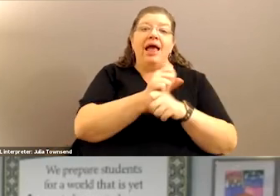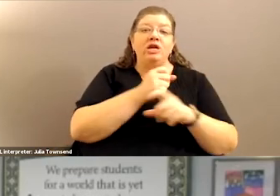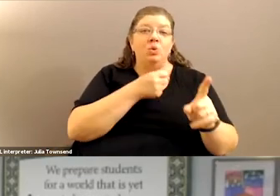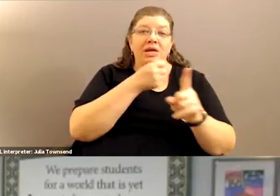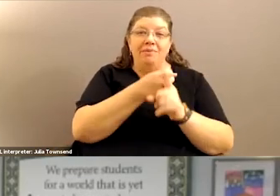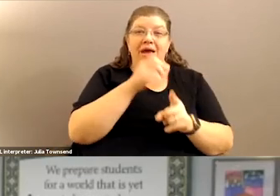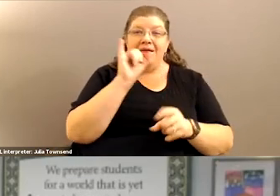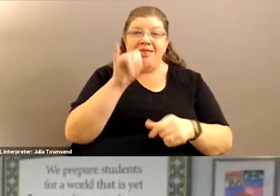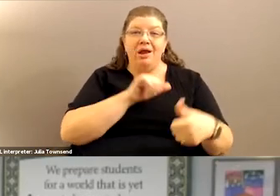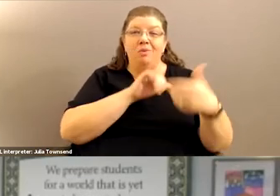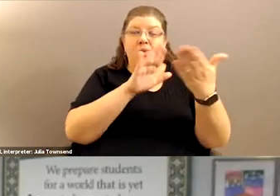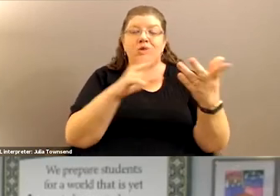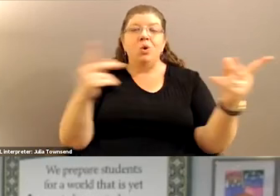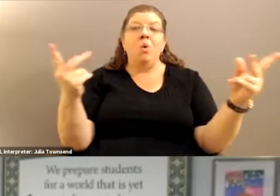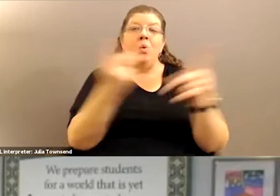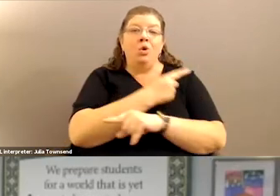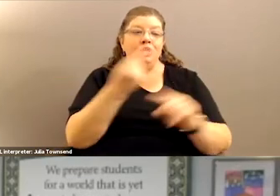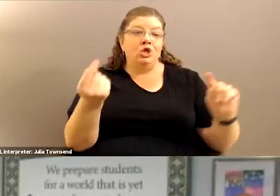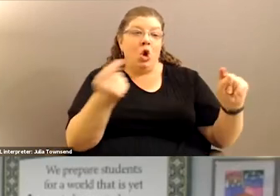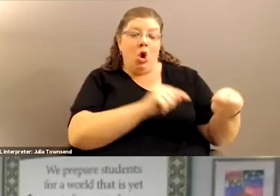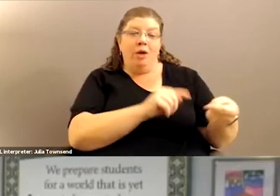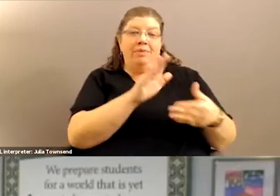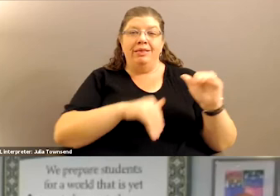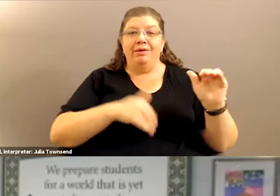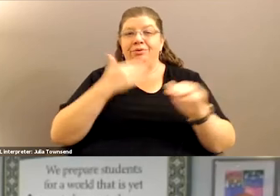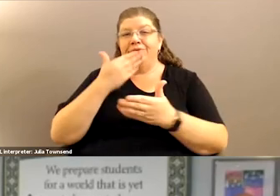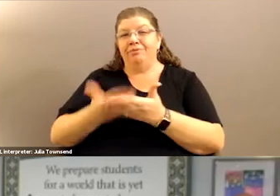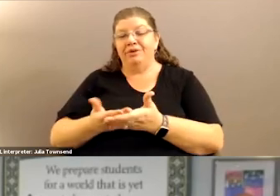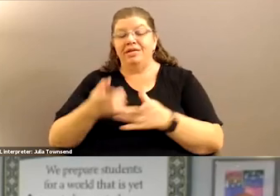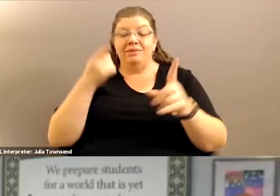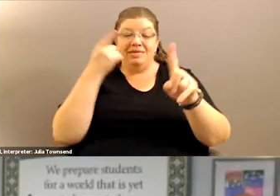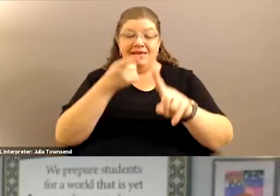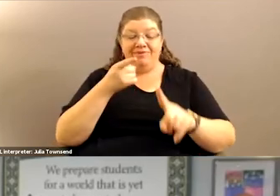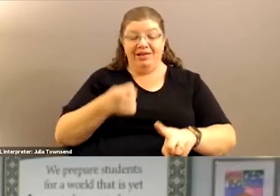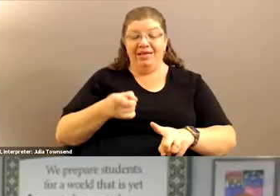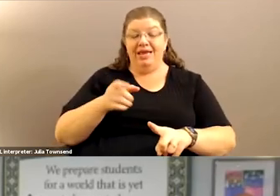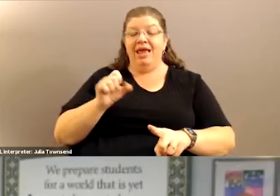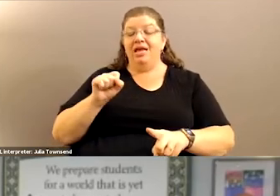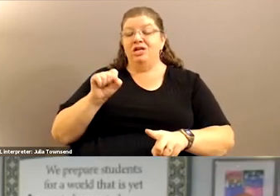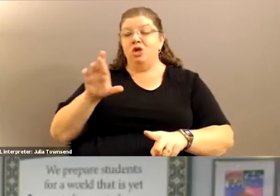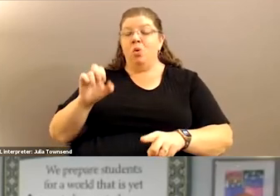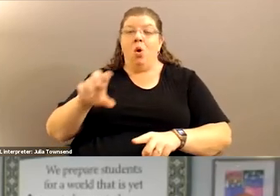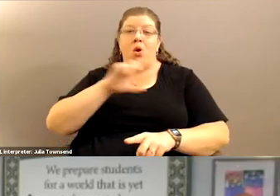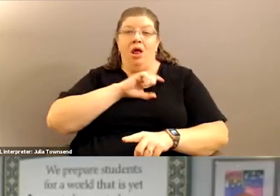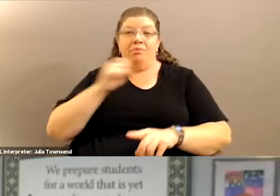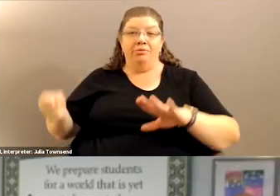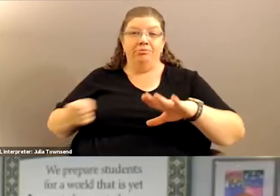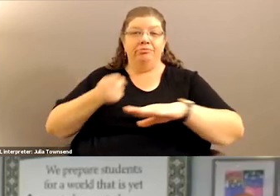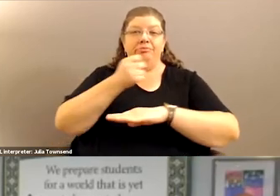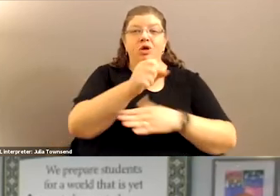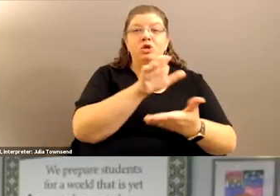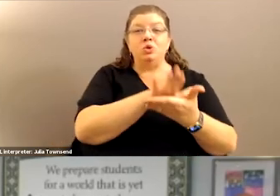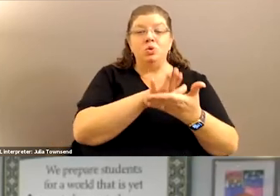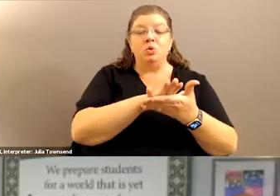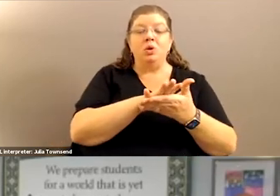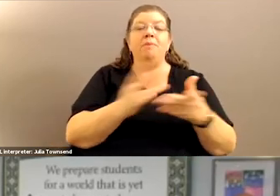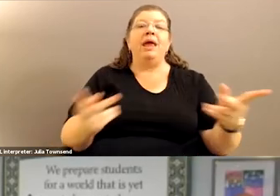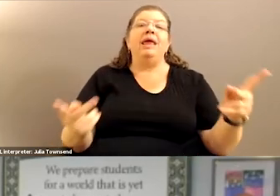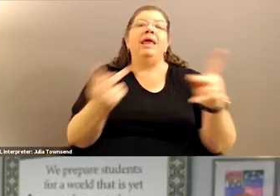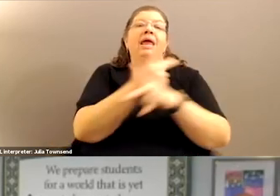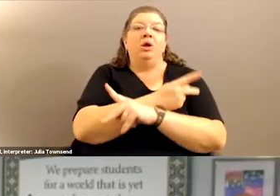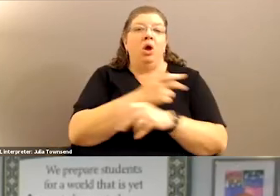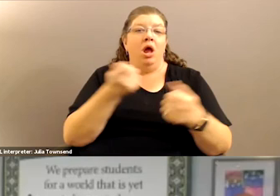such an approach has more harmful consequences specifically that placing law enforcement in schools results in an increase of